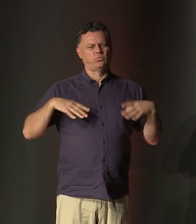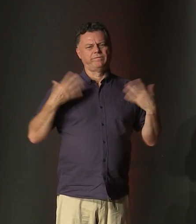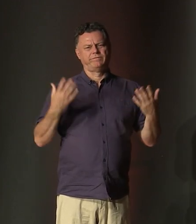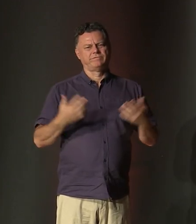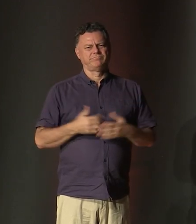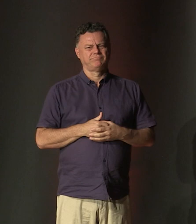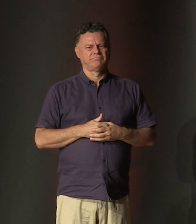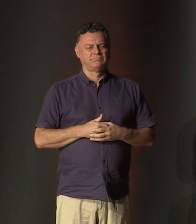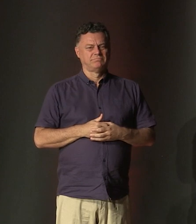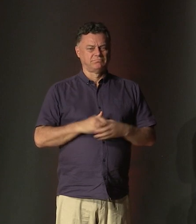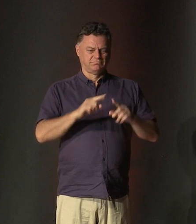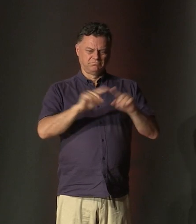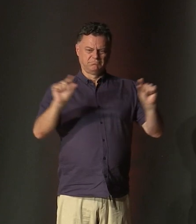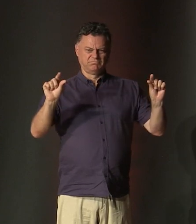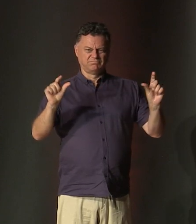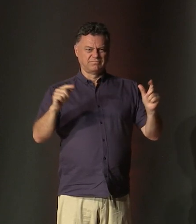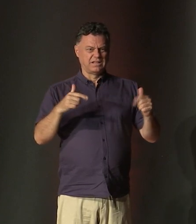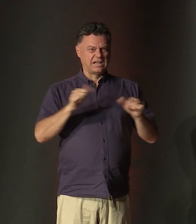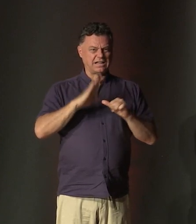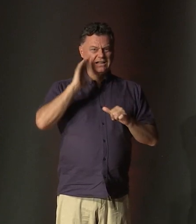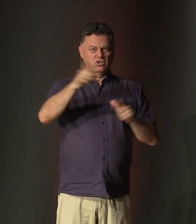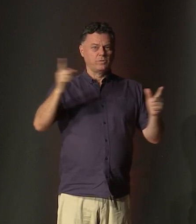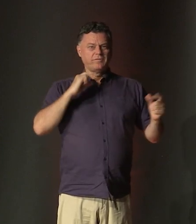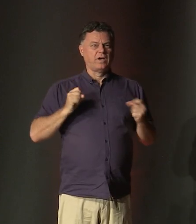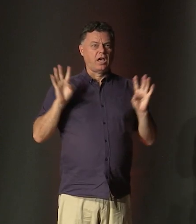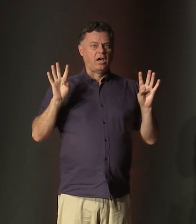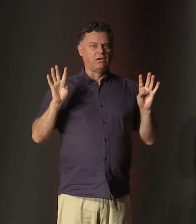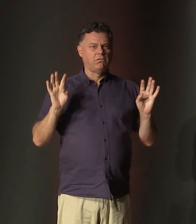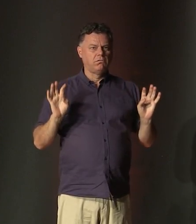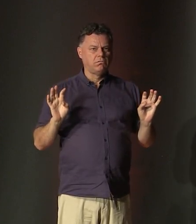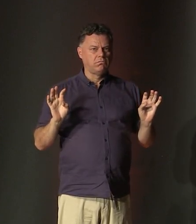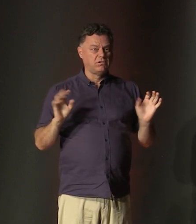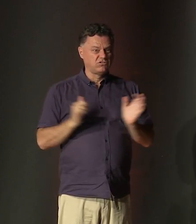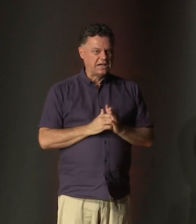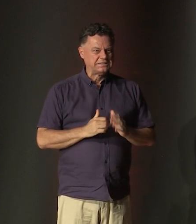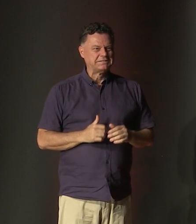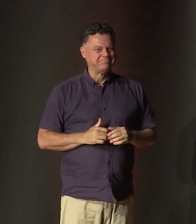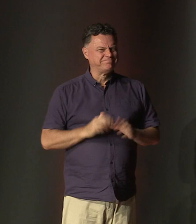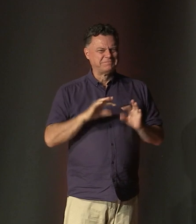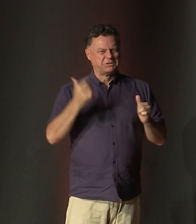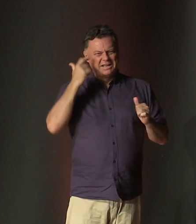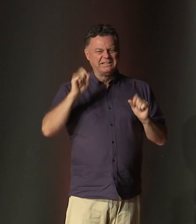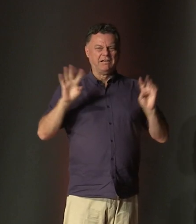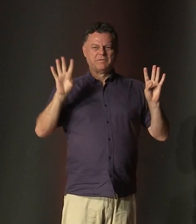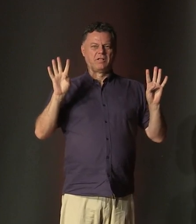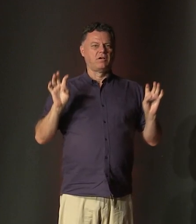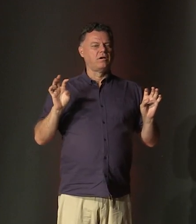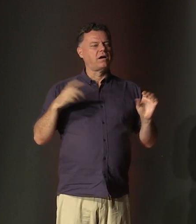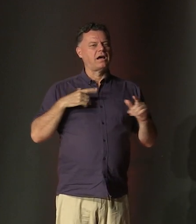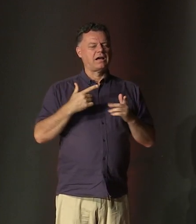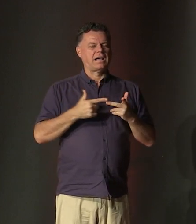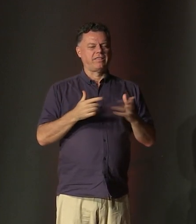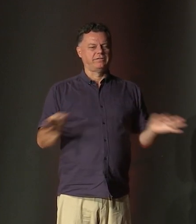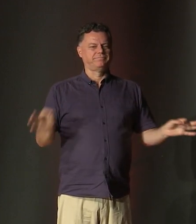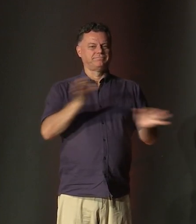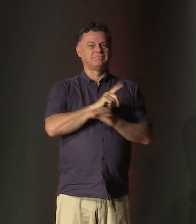No, wait, that's not a great way to start an inspiring talk. How about life